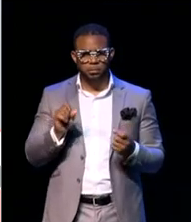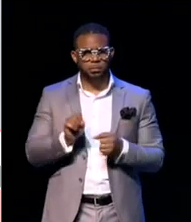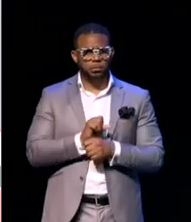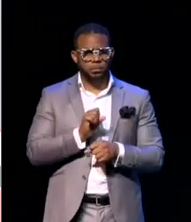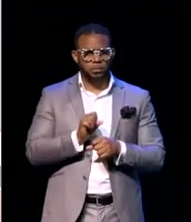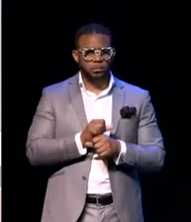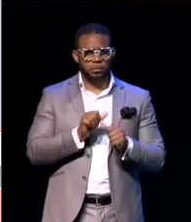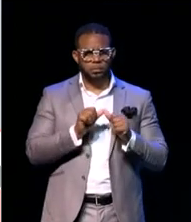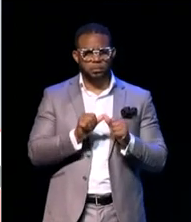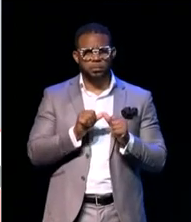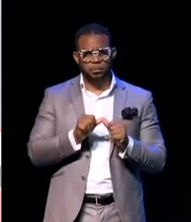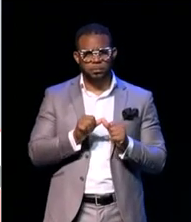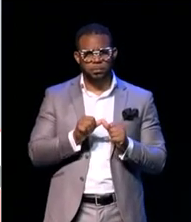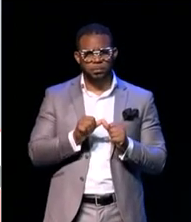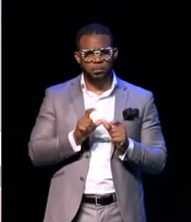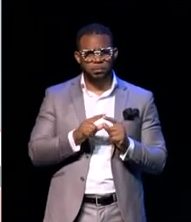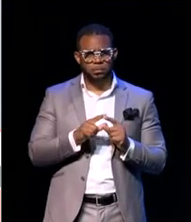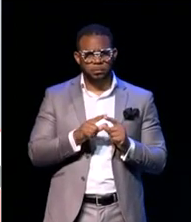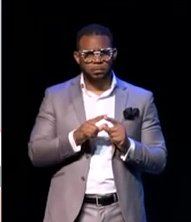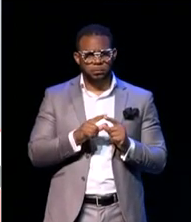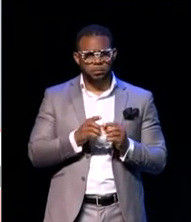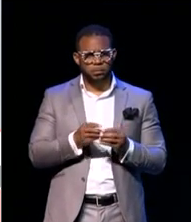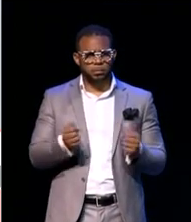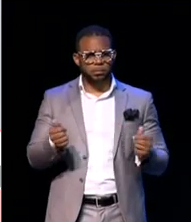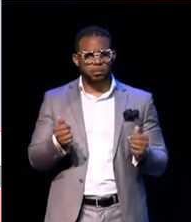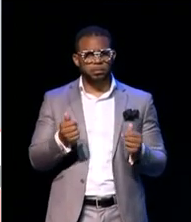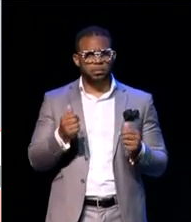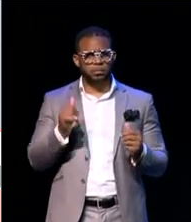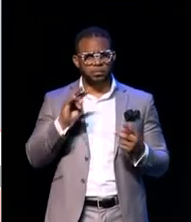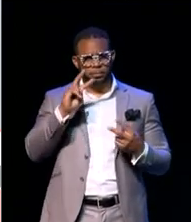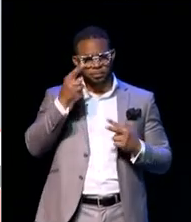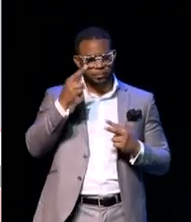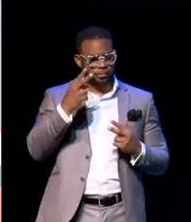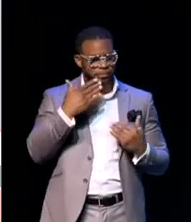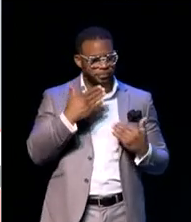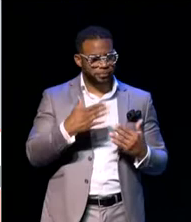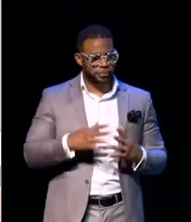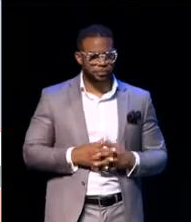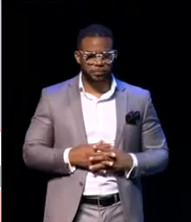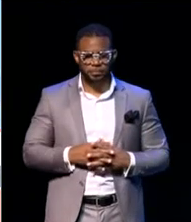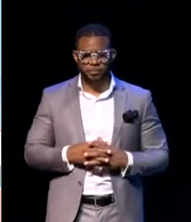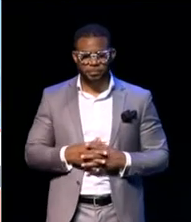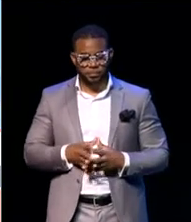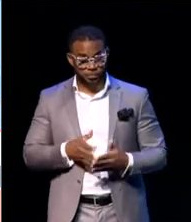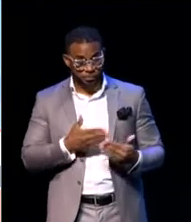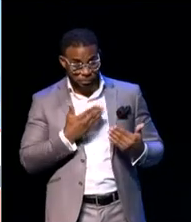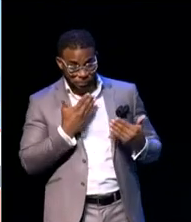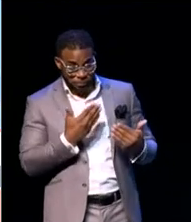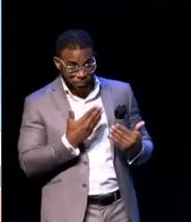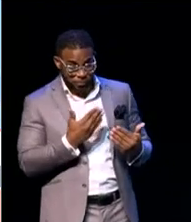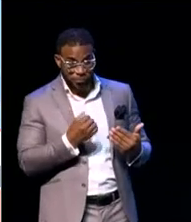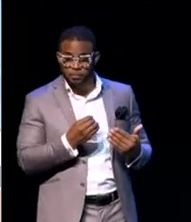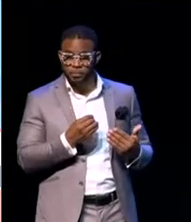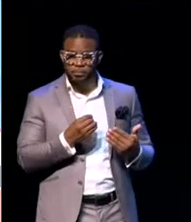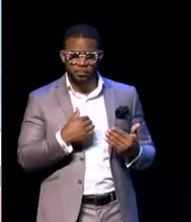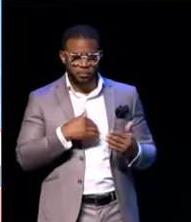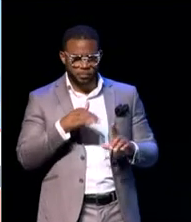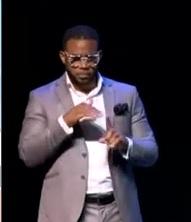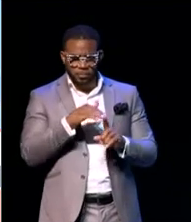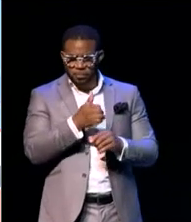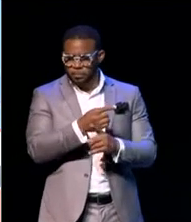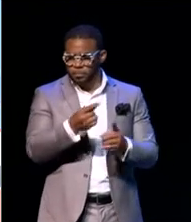work continuously to dispel those myths. Thank you. Thank you. So let me